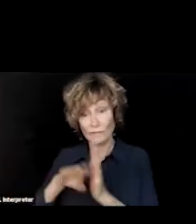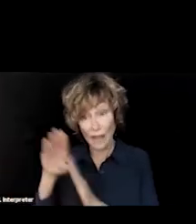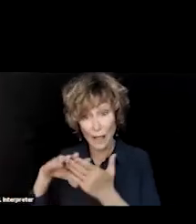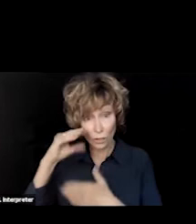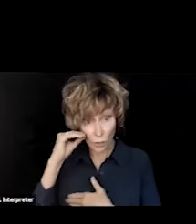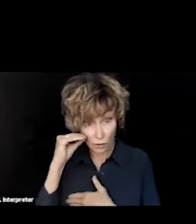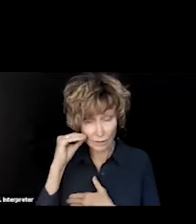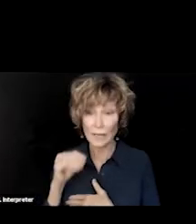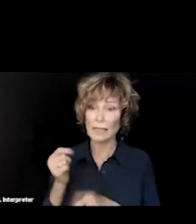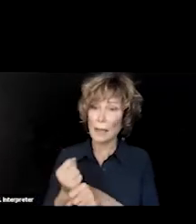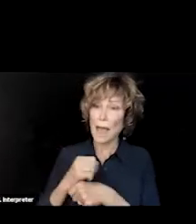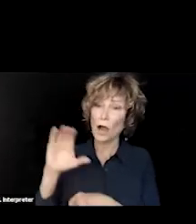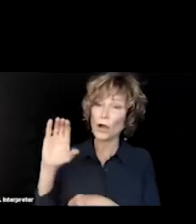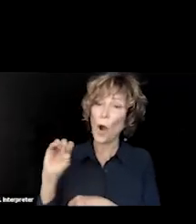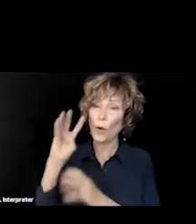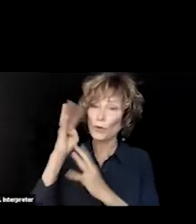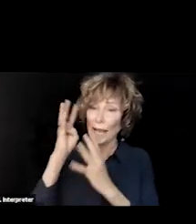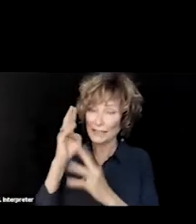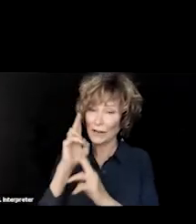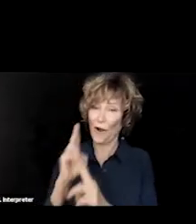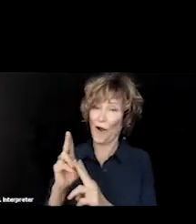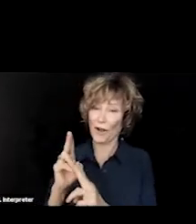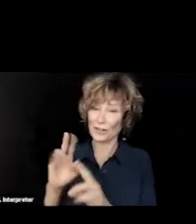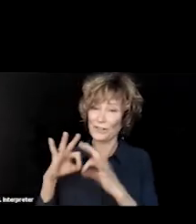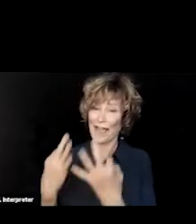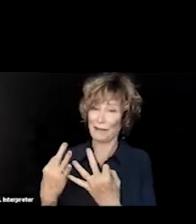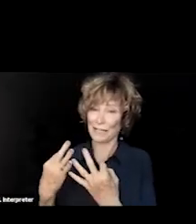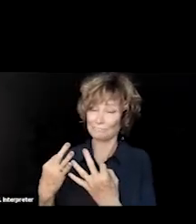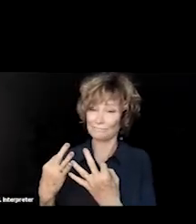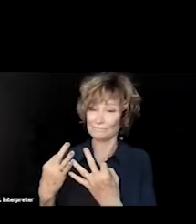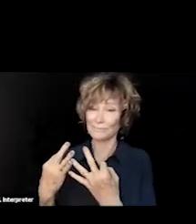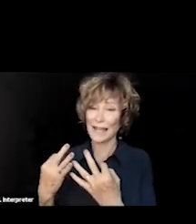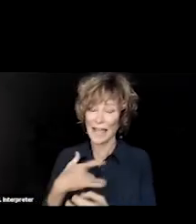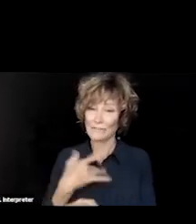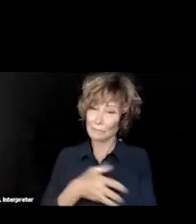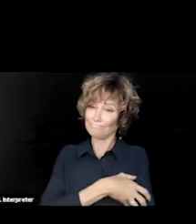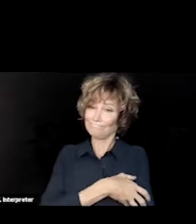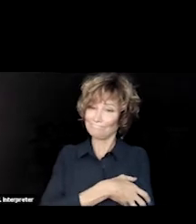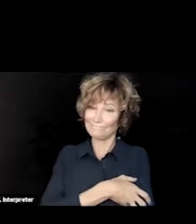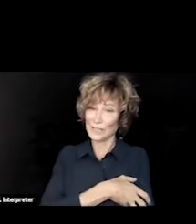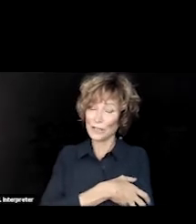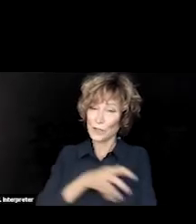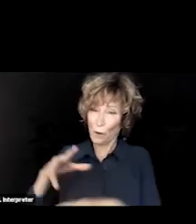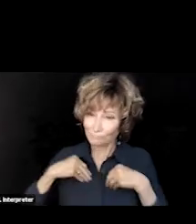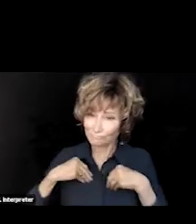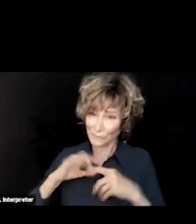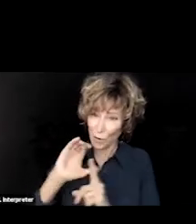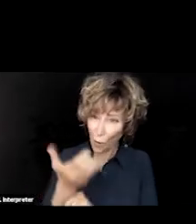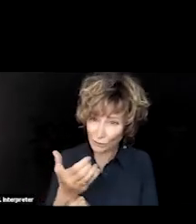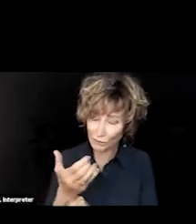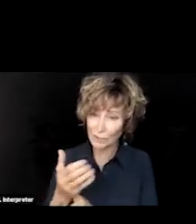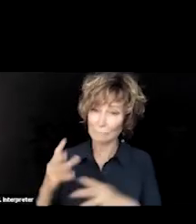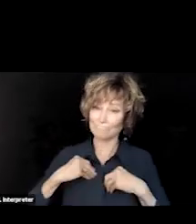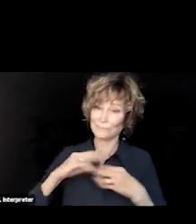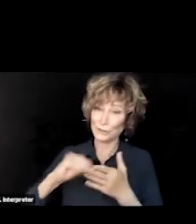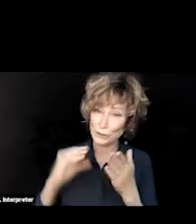as co-creators and honor family funds of knowledge. They're empowered to create welcoming cultures for families and